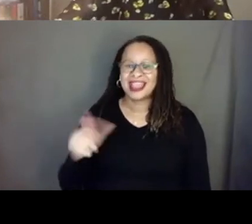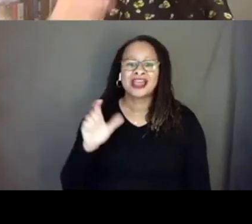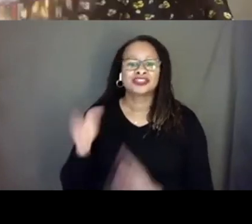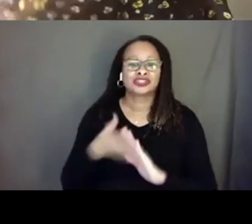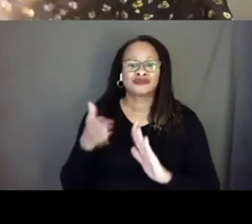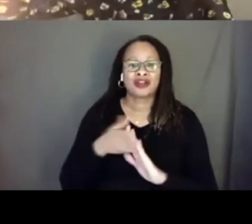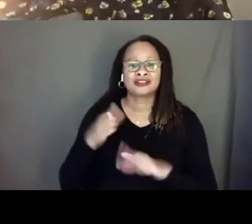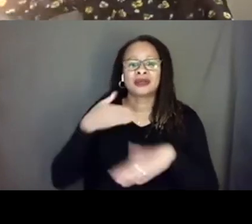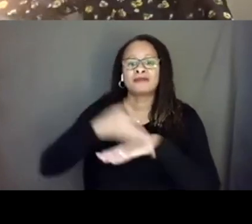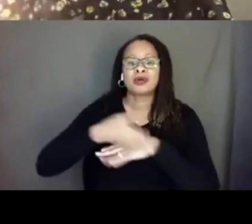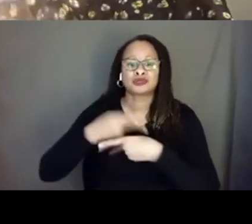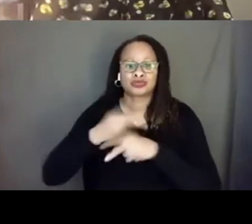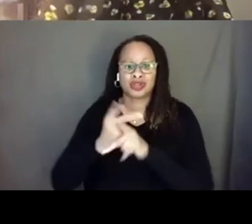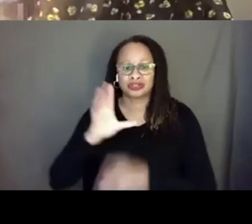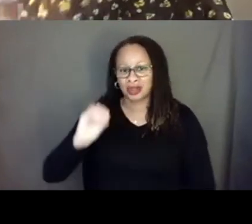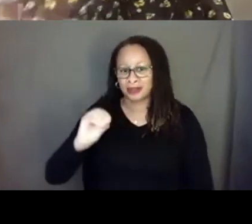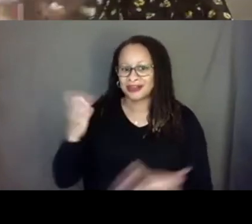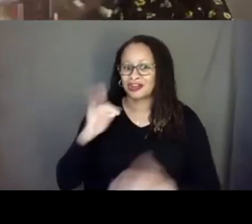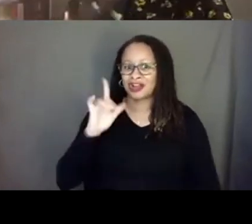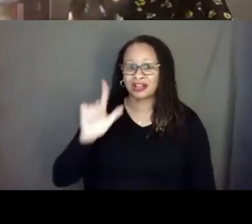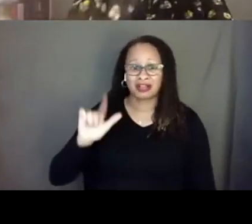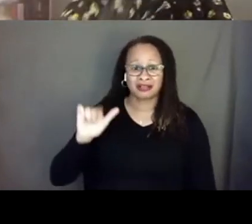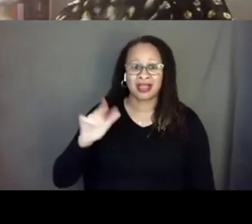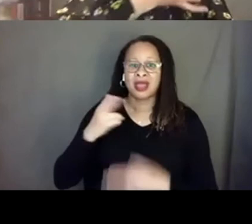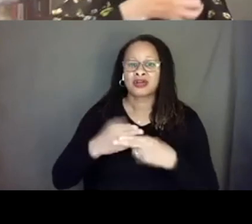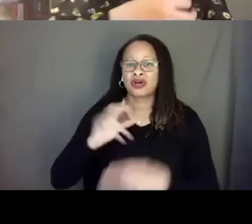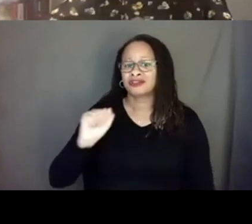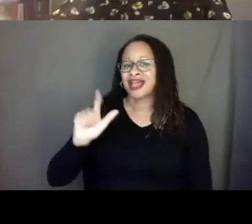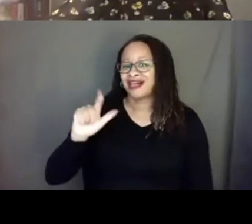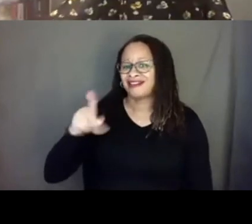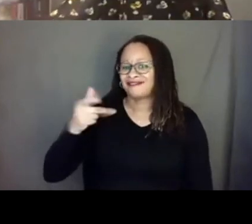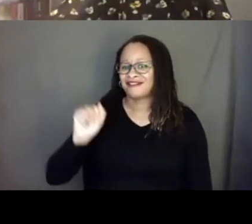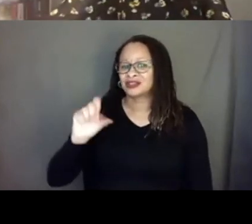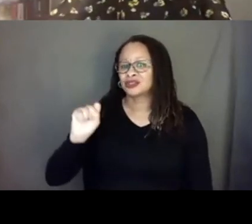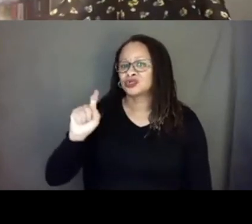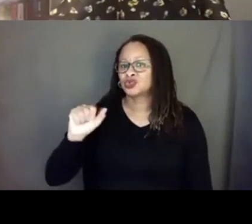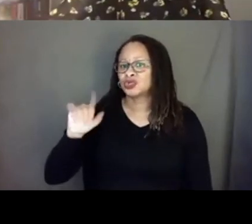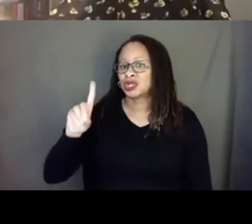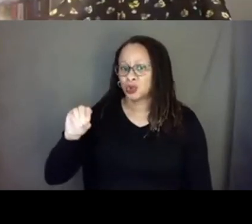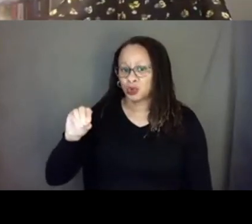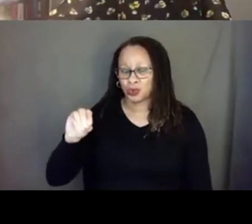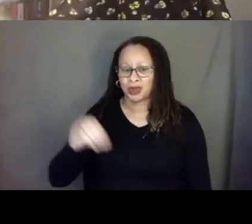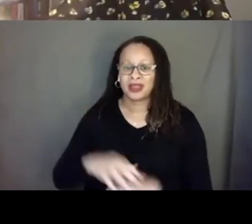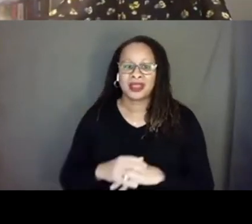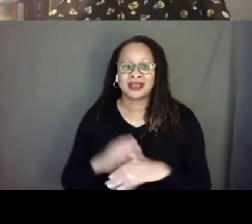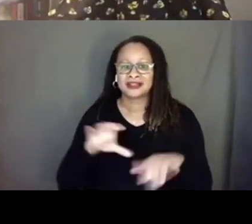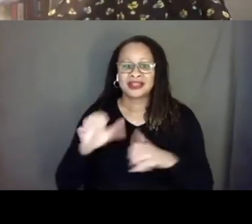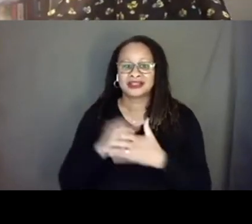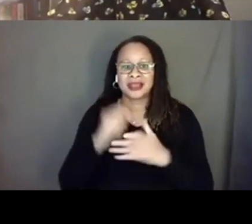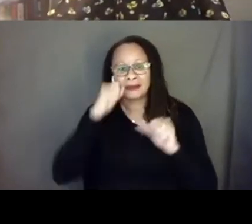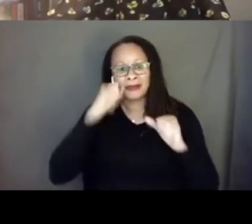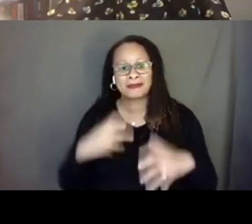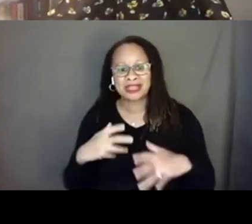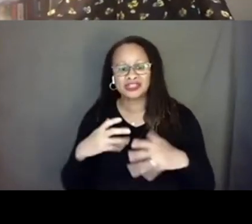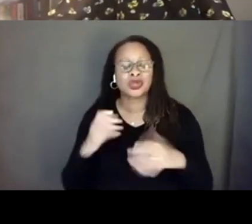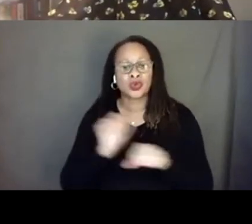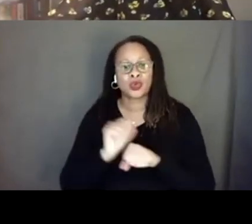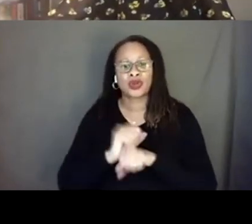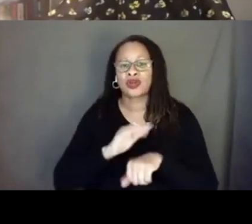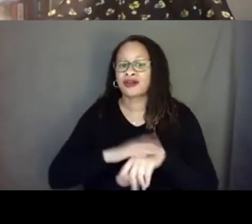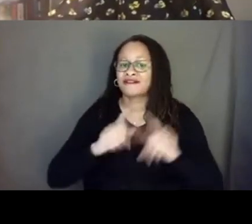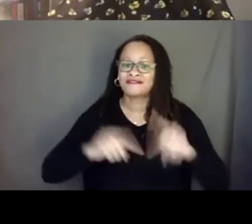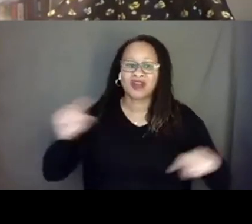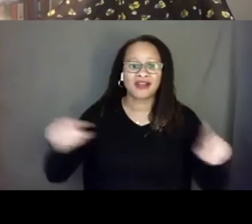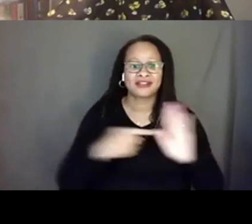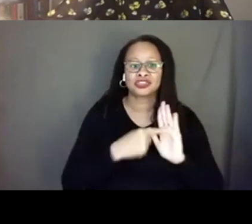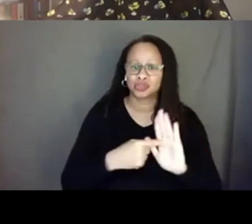post-production company here in Los Angeles called Alpha Studios. Does some amazing work on a variety of shows and movies if you